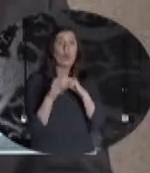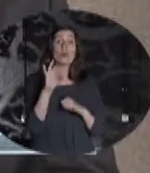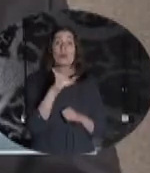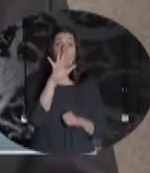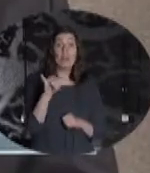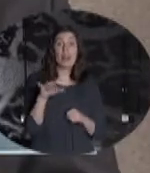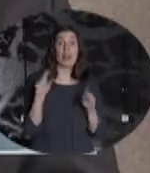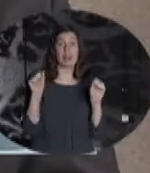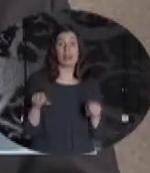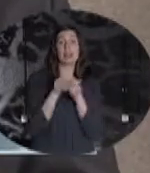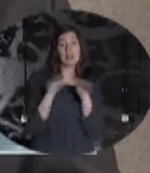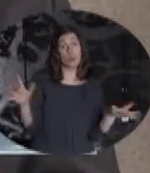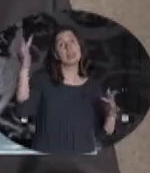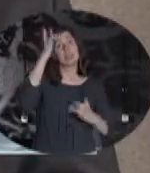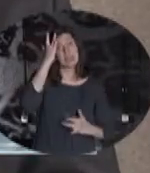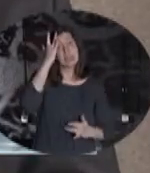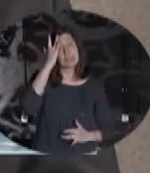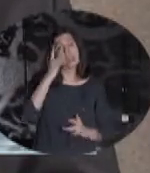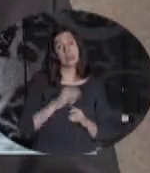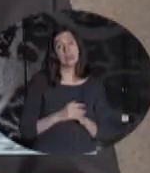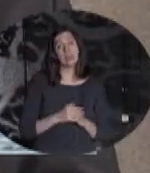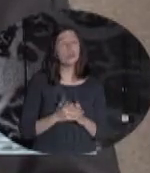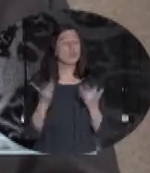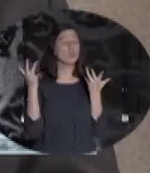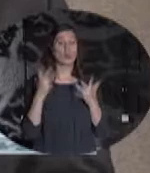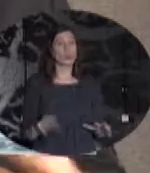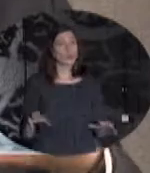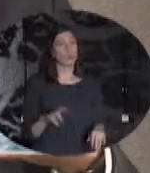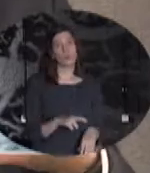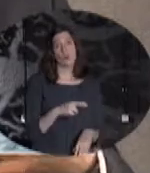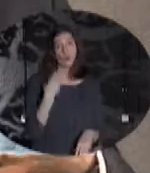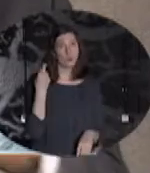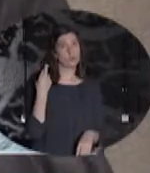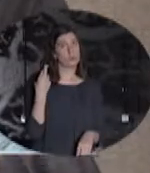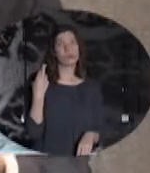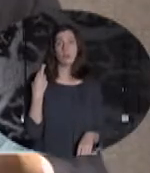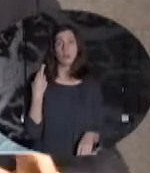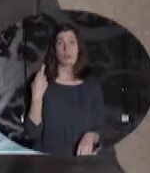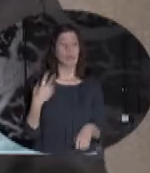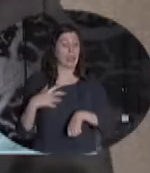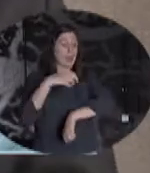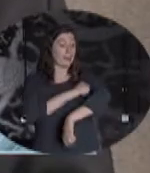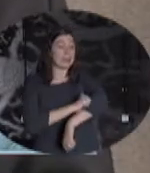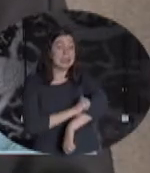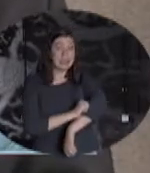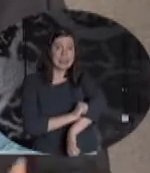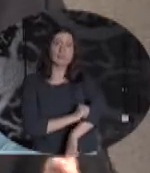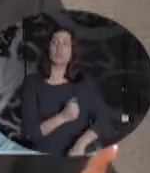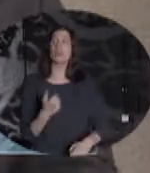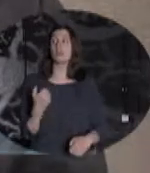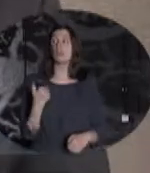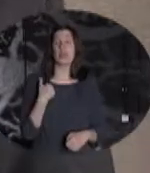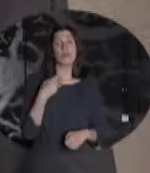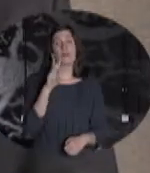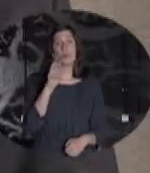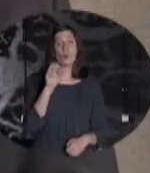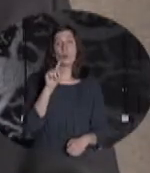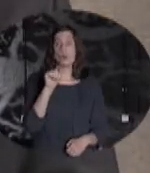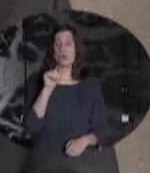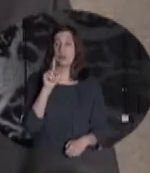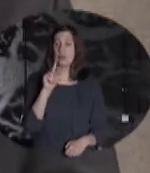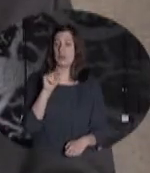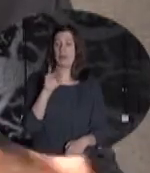spread disease. And so you certainly don't want to take the risk of getting bitten by one and having West Nile or something like